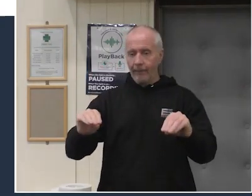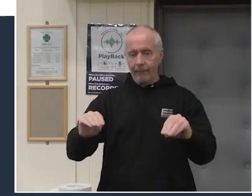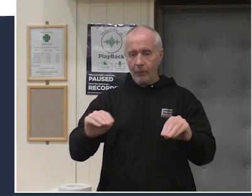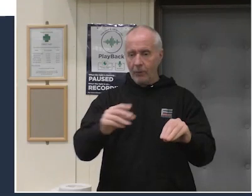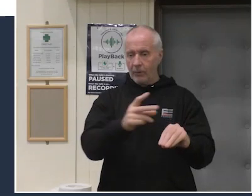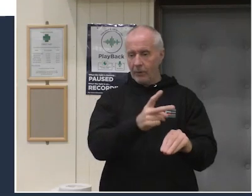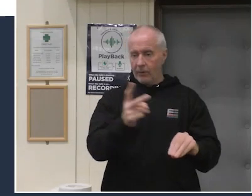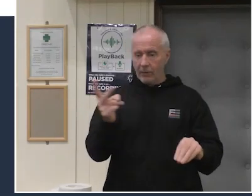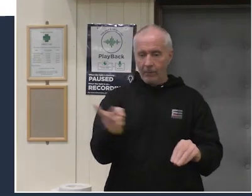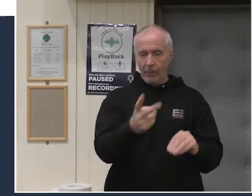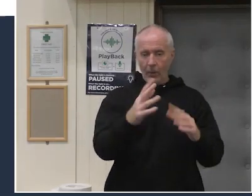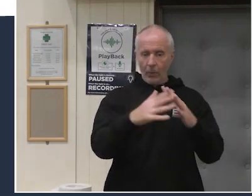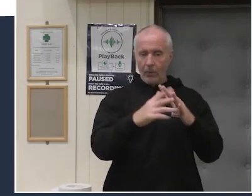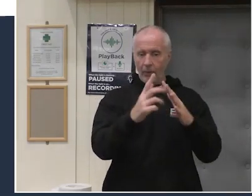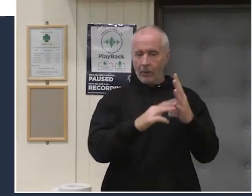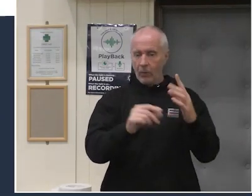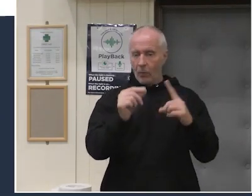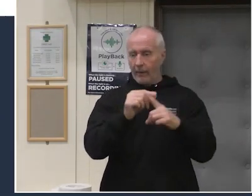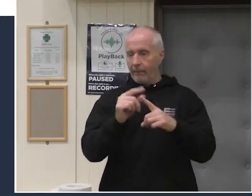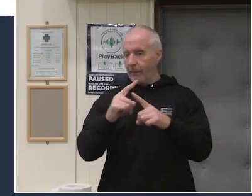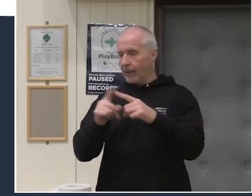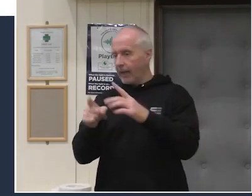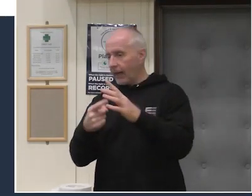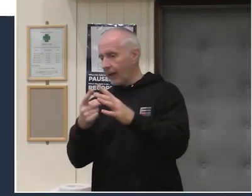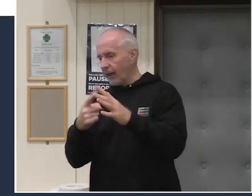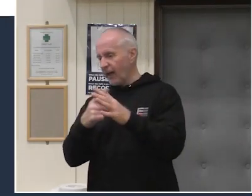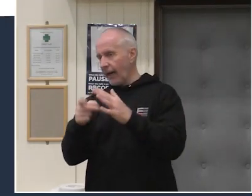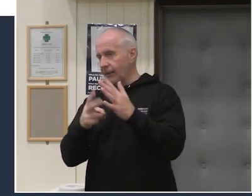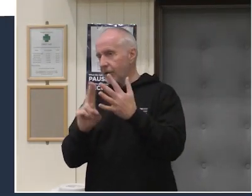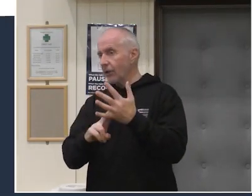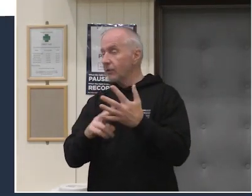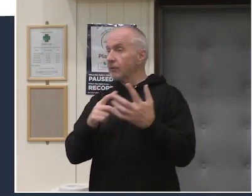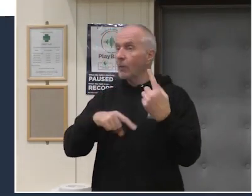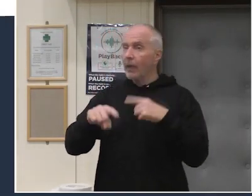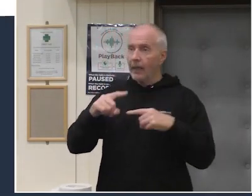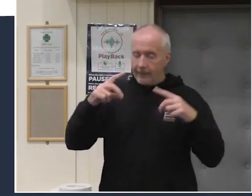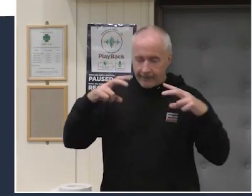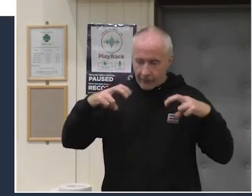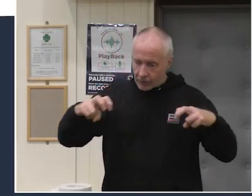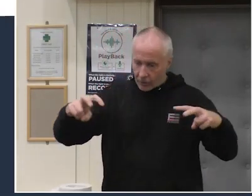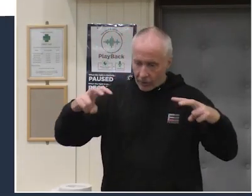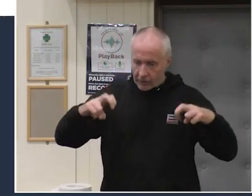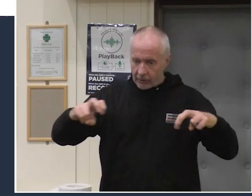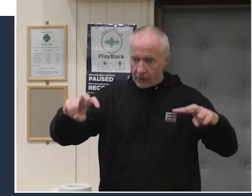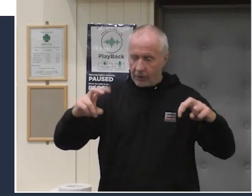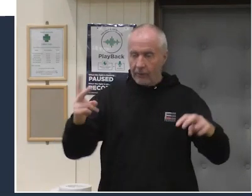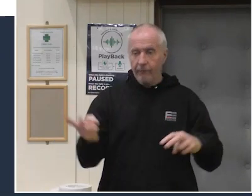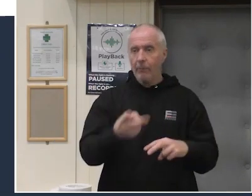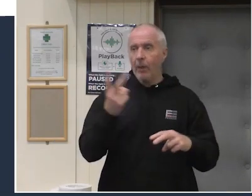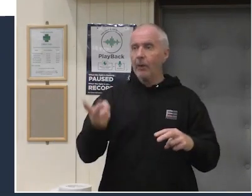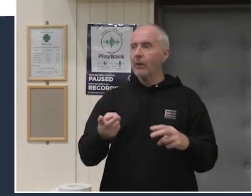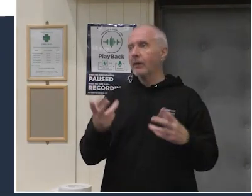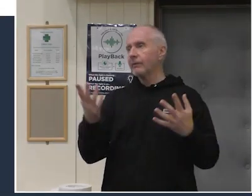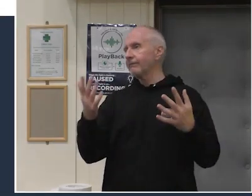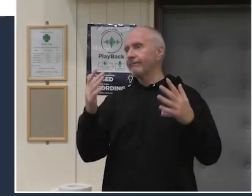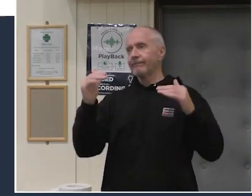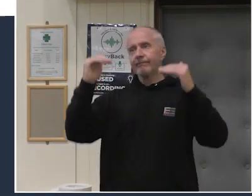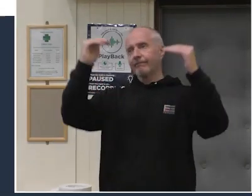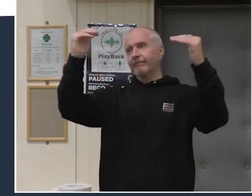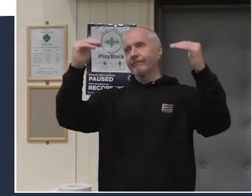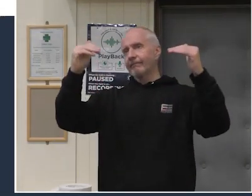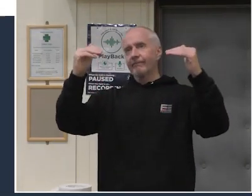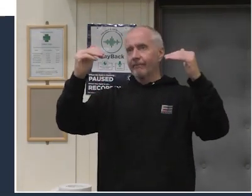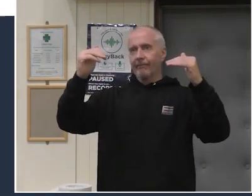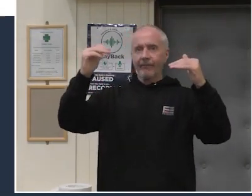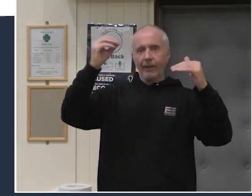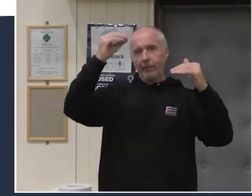So long as we all keep looking, we all keep friends. Let the high-ups and all of the professors